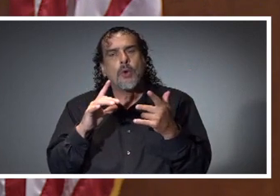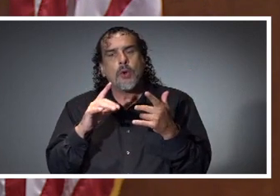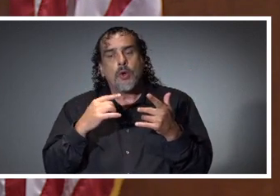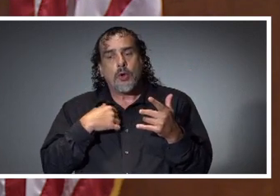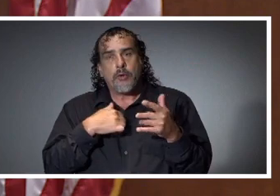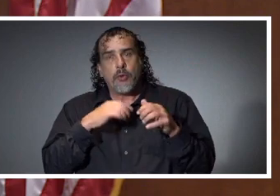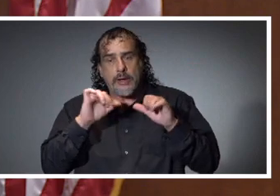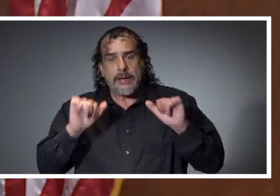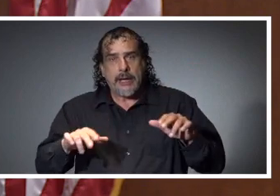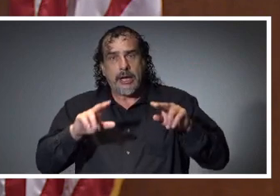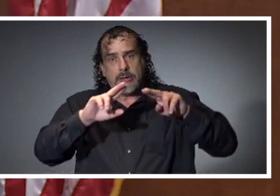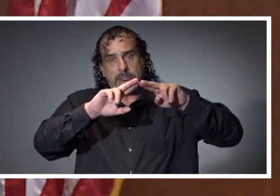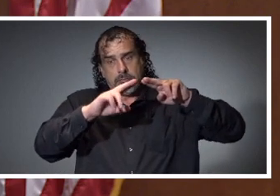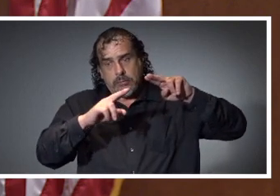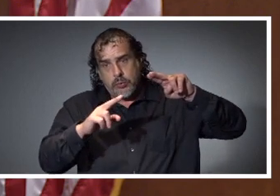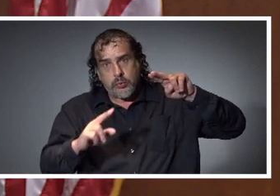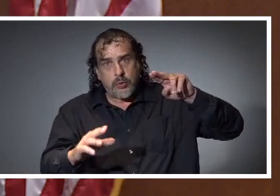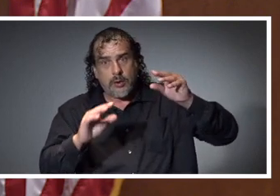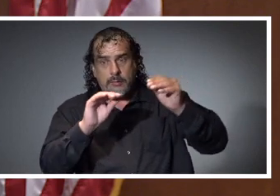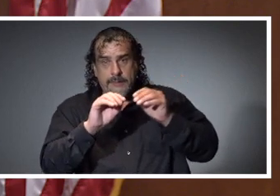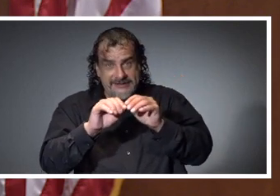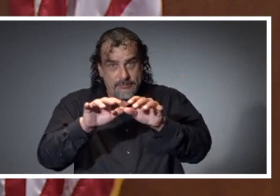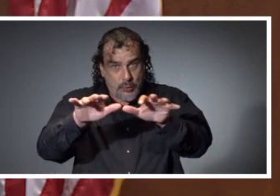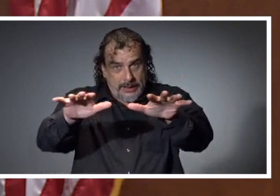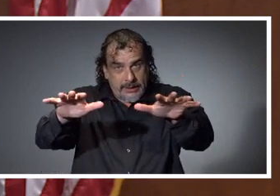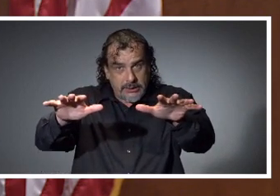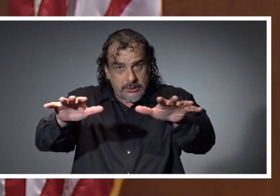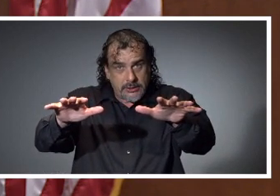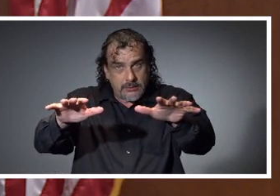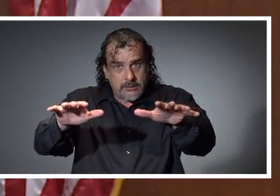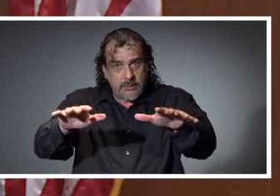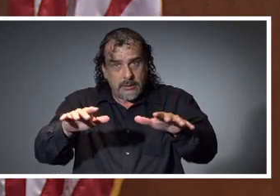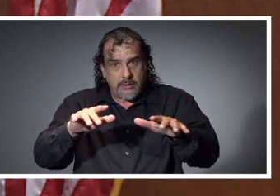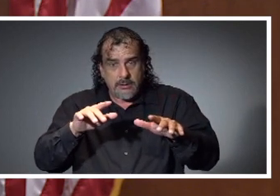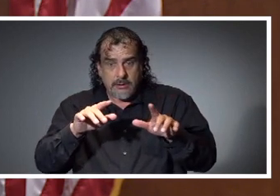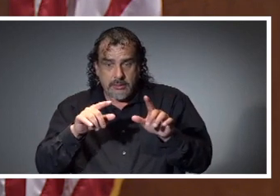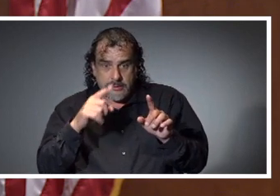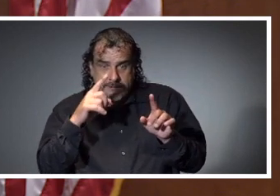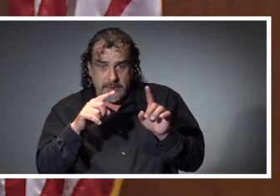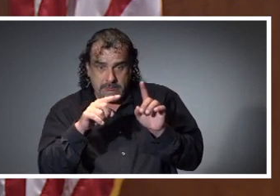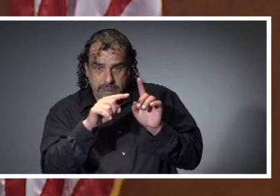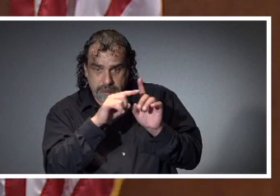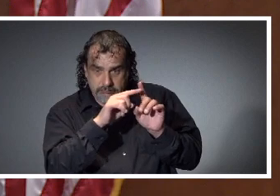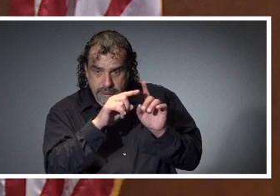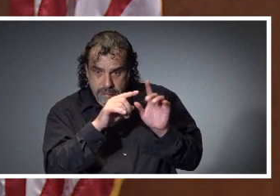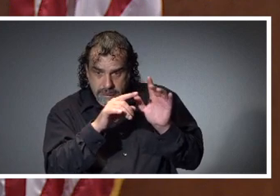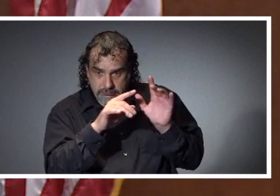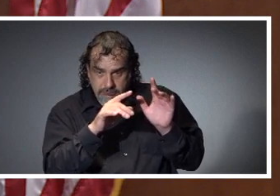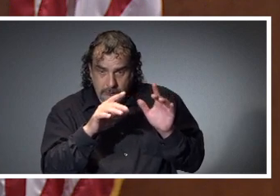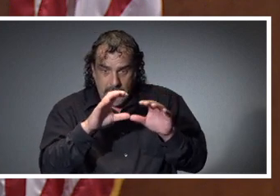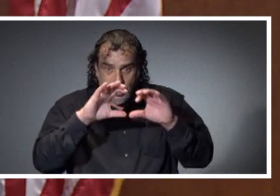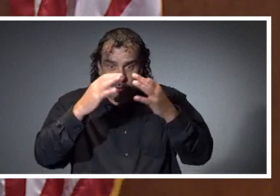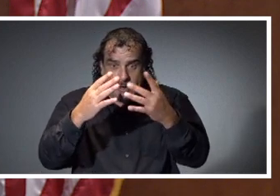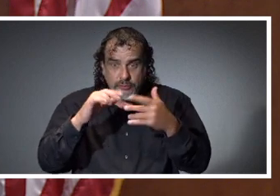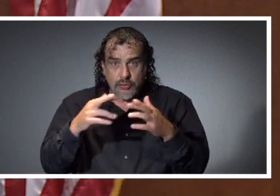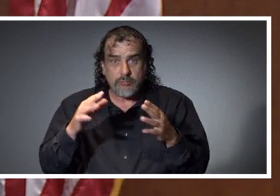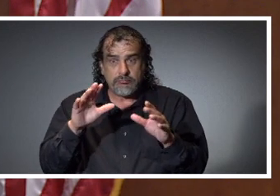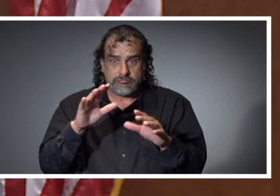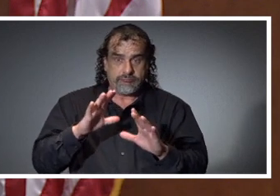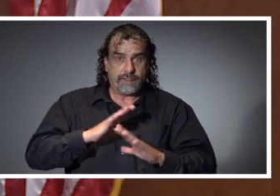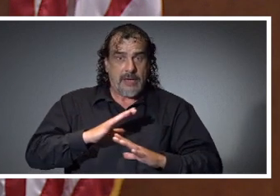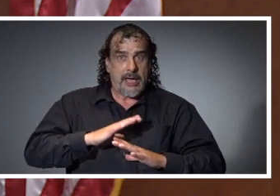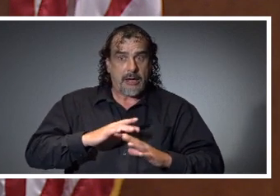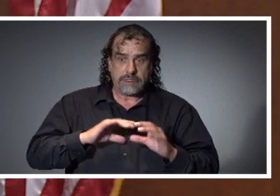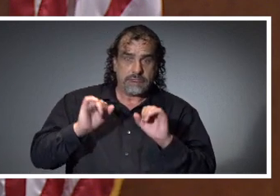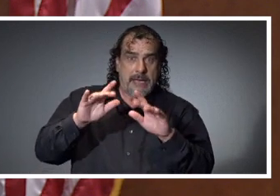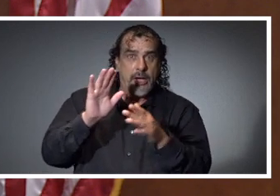the transmission in our communities, we can continue to see positive results in our classrooms. Hopefully, we can